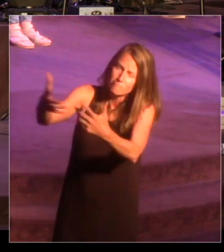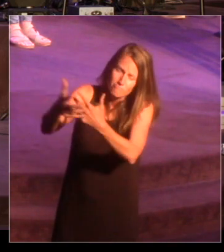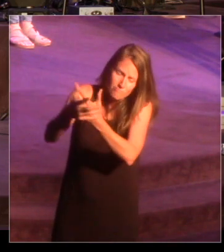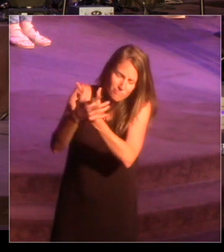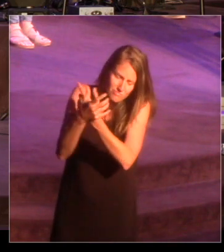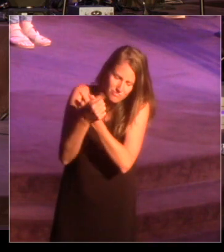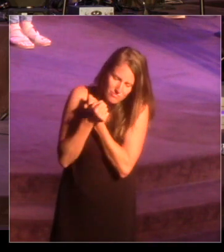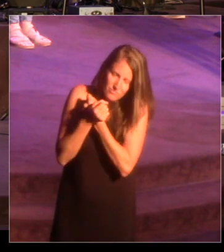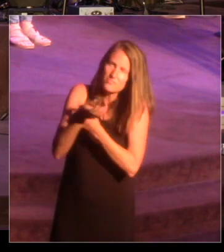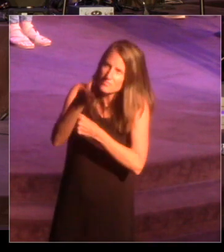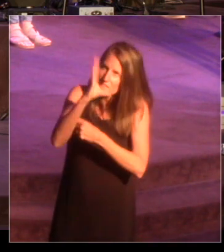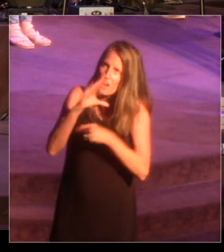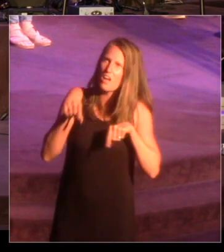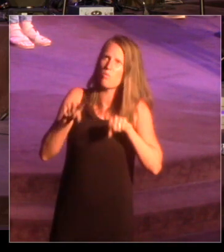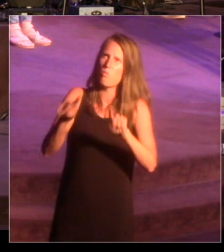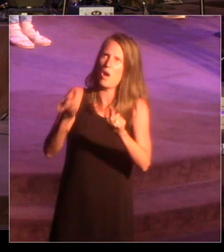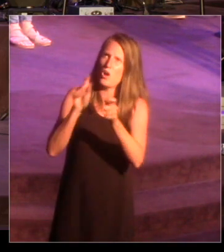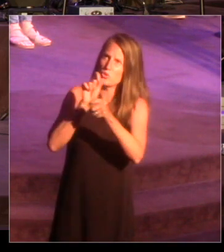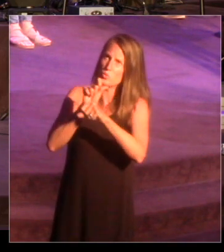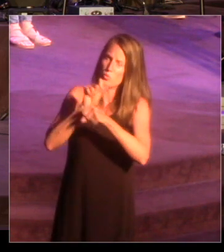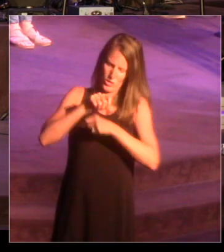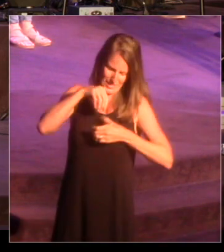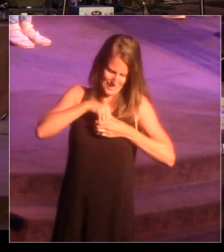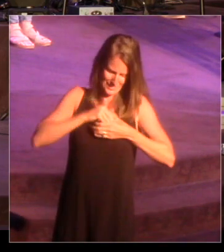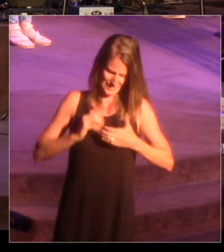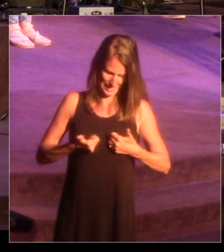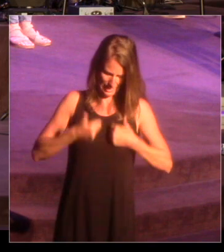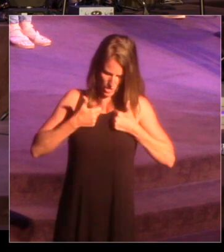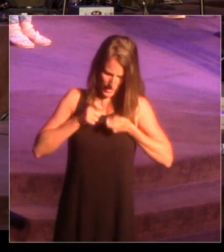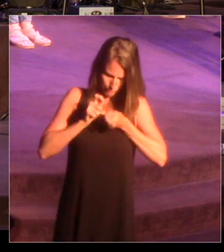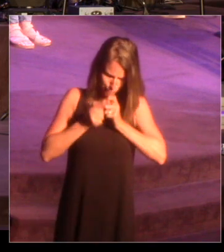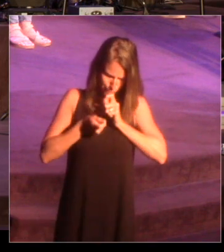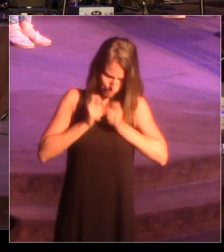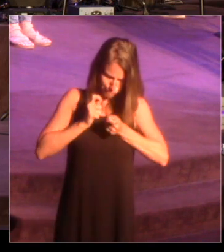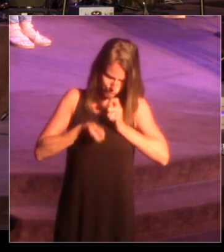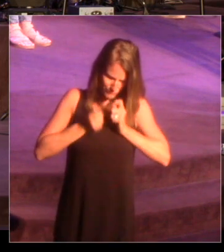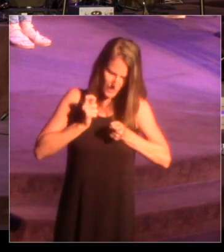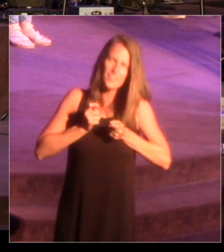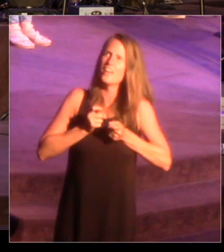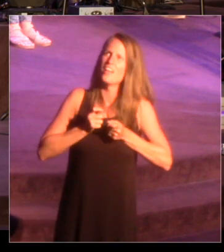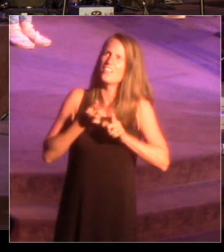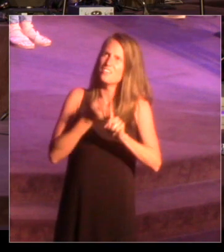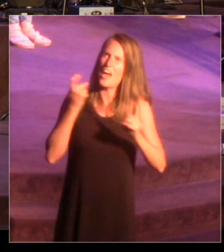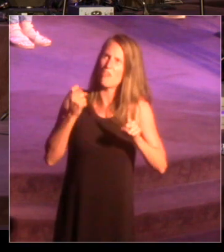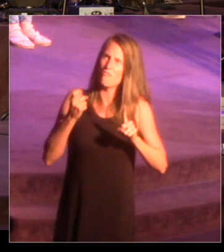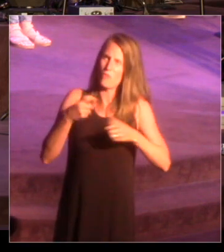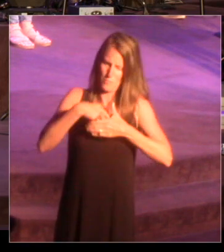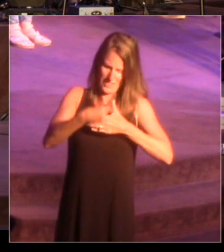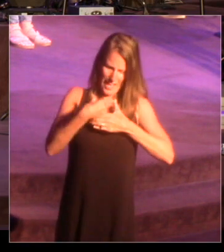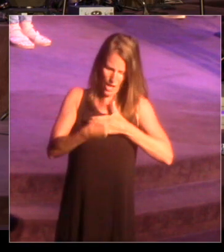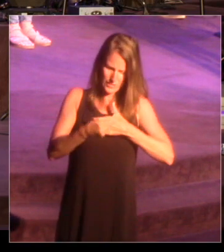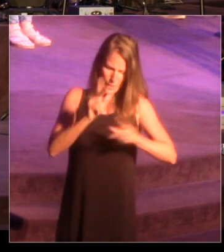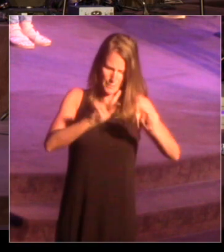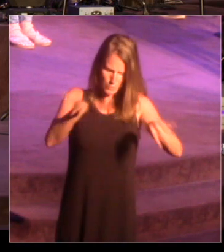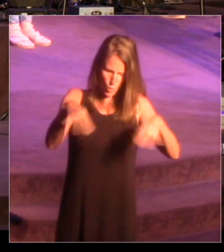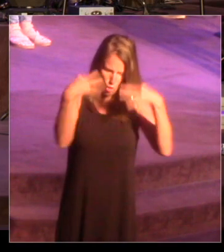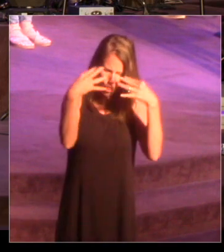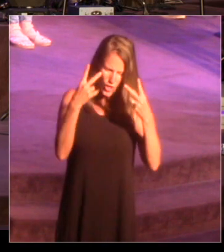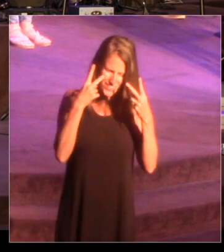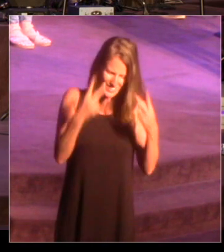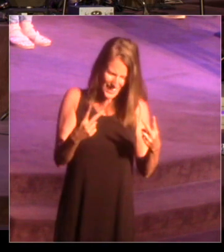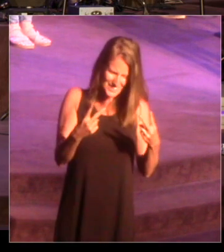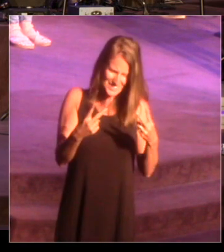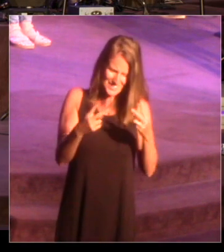and that as you transform our lives from the inside out, God, that rivers of life, rivers of joy, rivers of peace